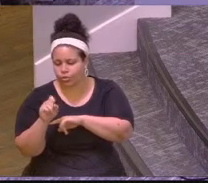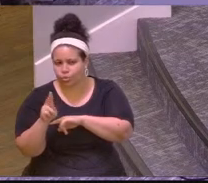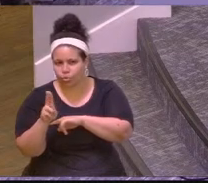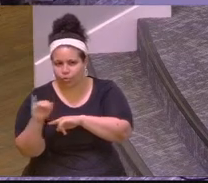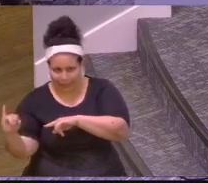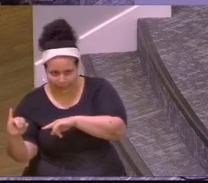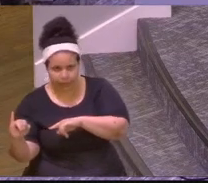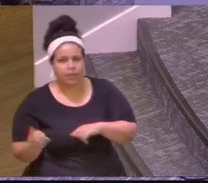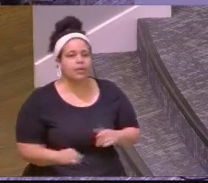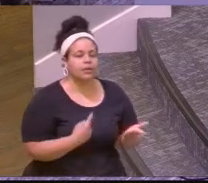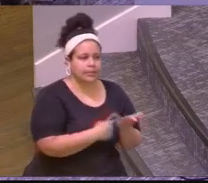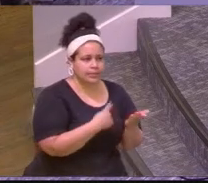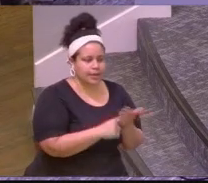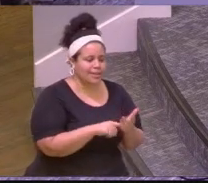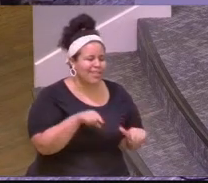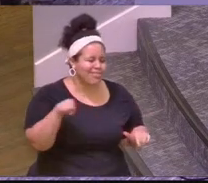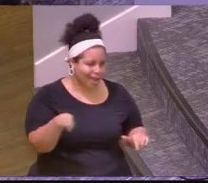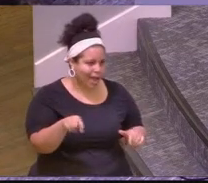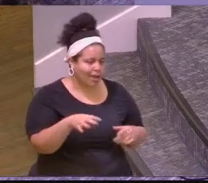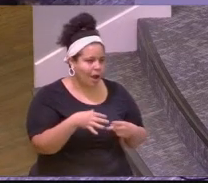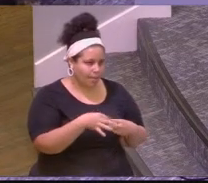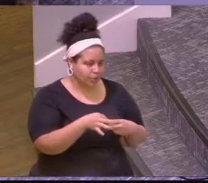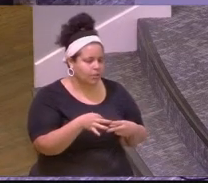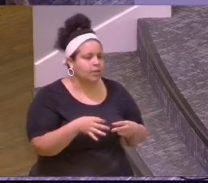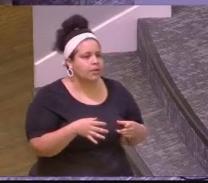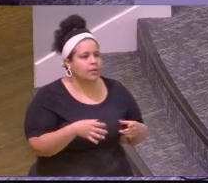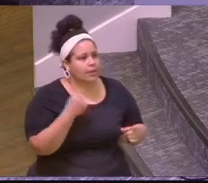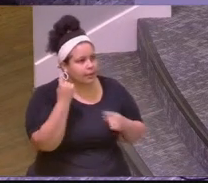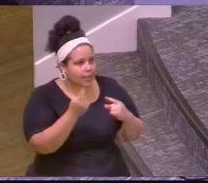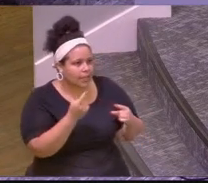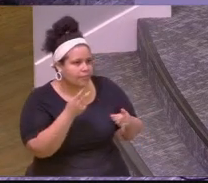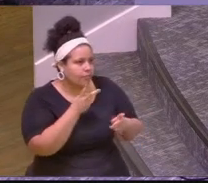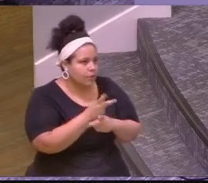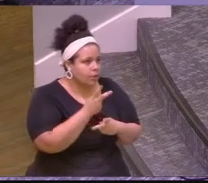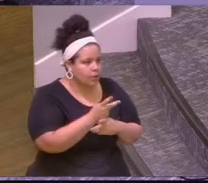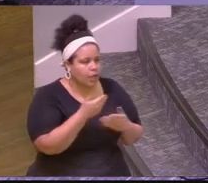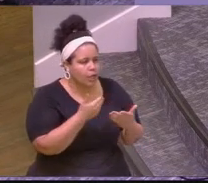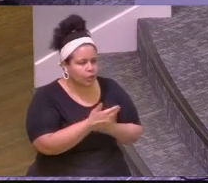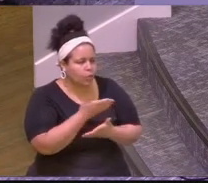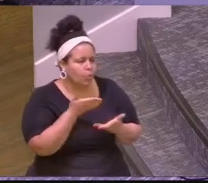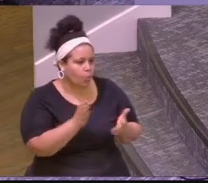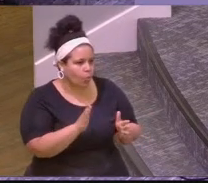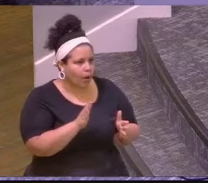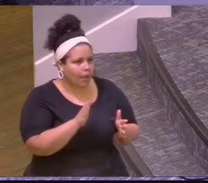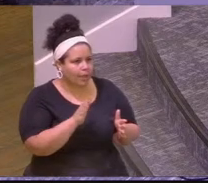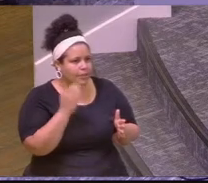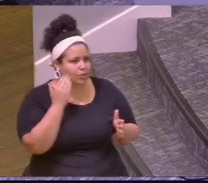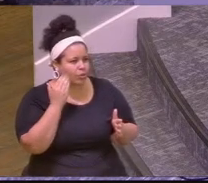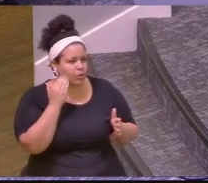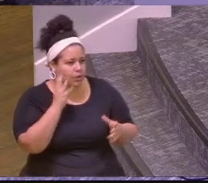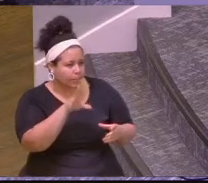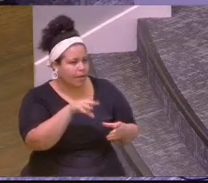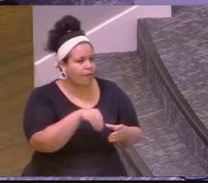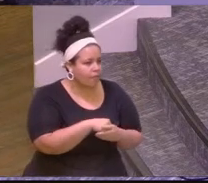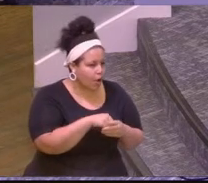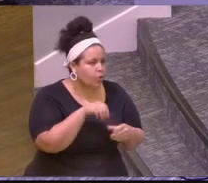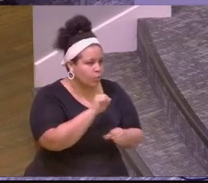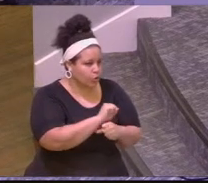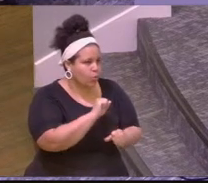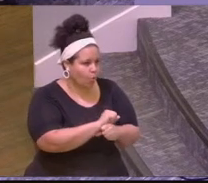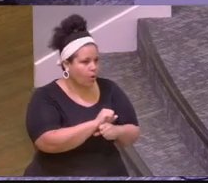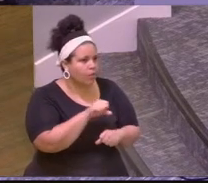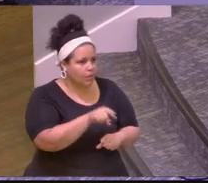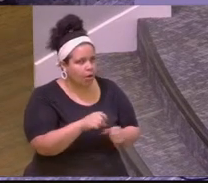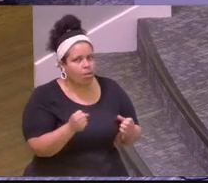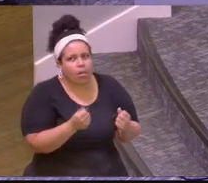of the box and, you know, if finding new ways to approach the work. And so a lot of the themes that have come out